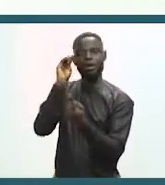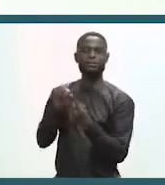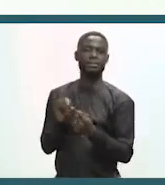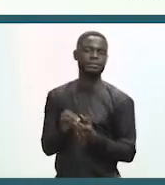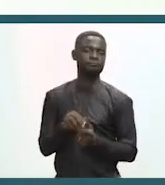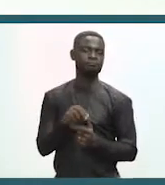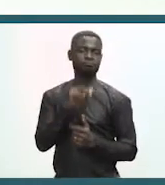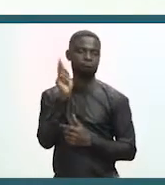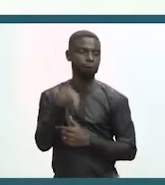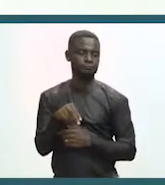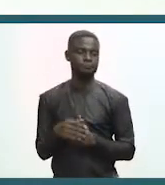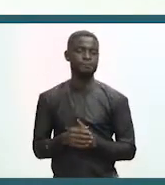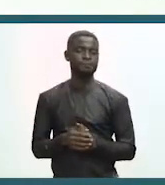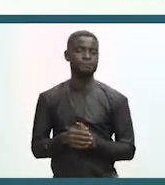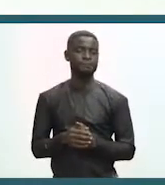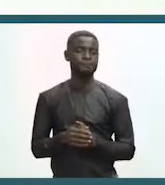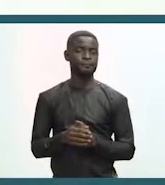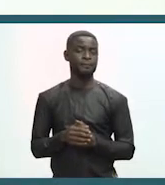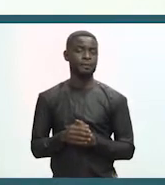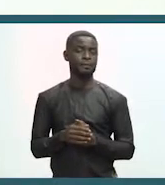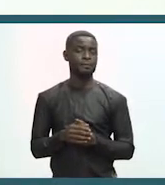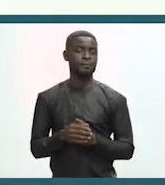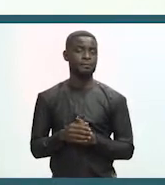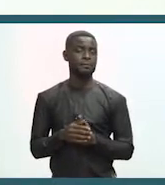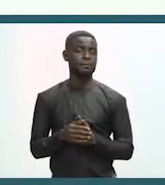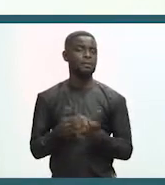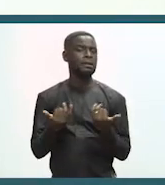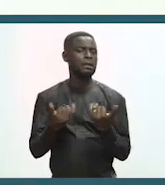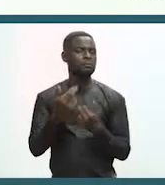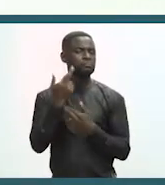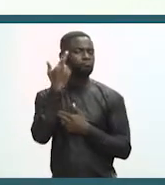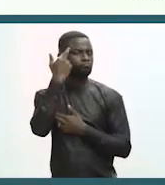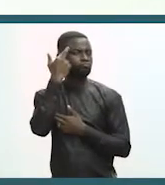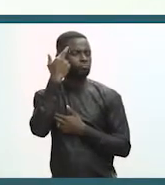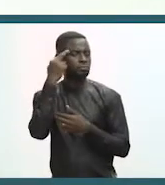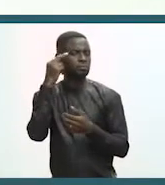goal. Let us reflect on these.